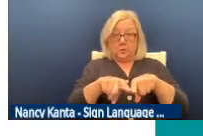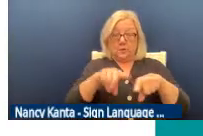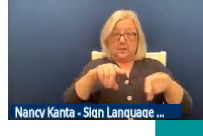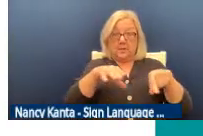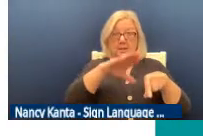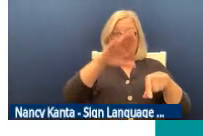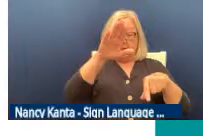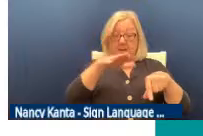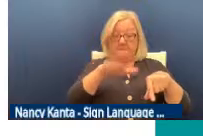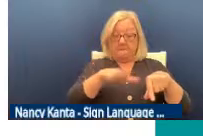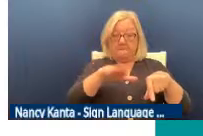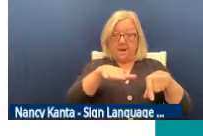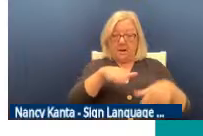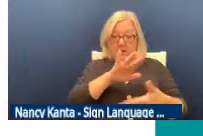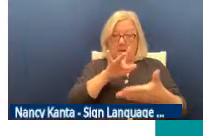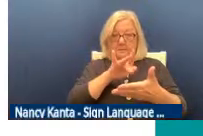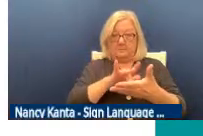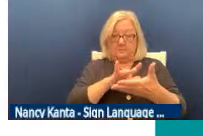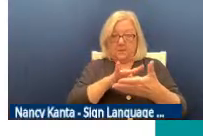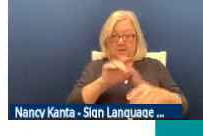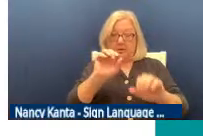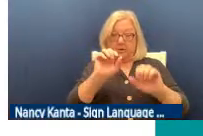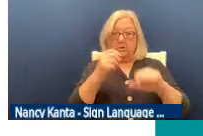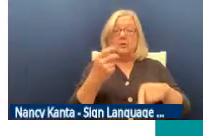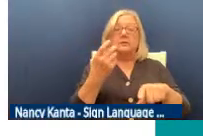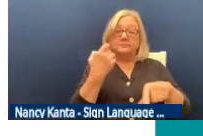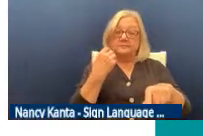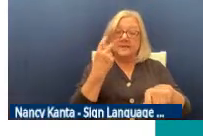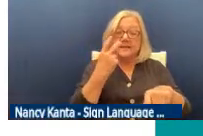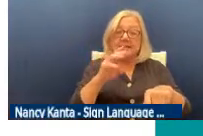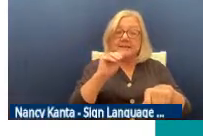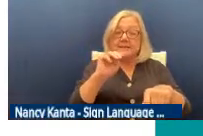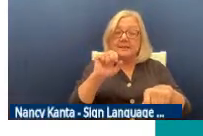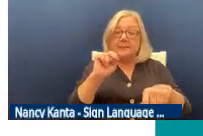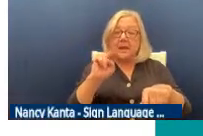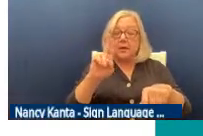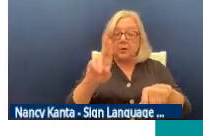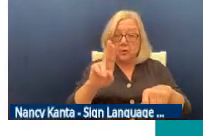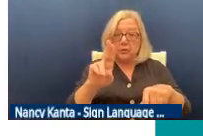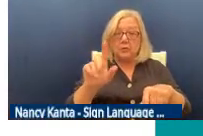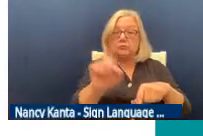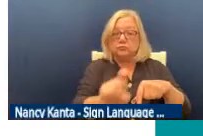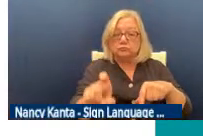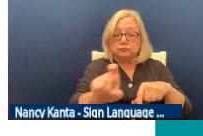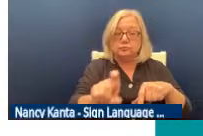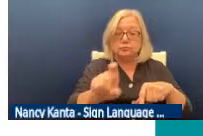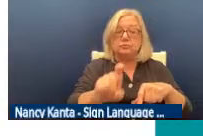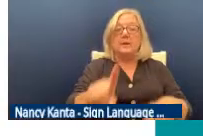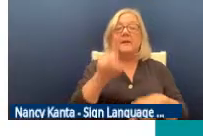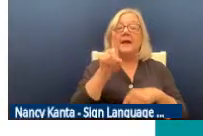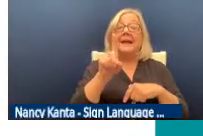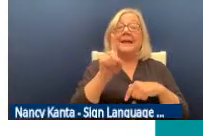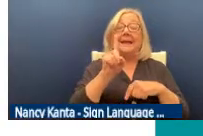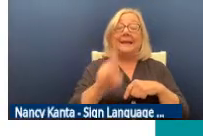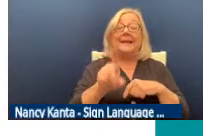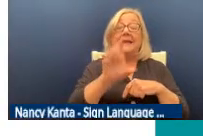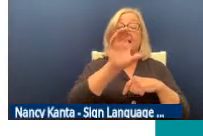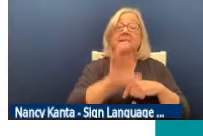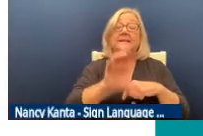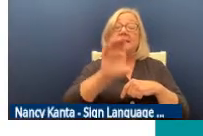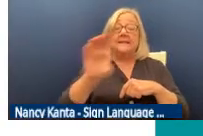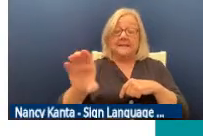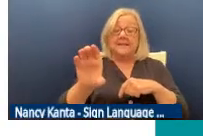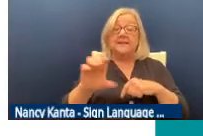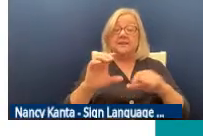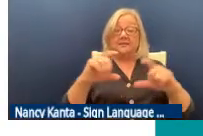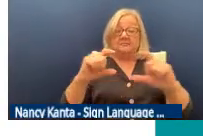there. If you can't see the menu, hover your mouse over the bottom middle of the screen. Click on the CC icon